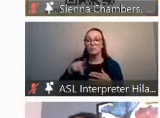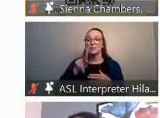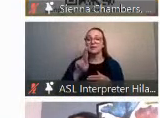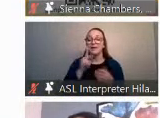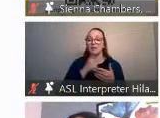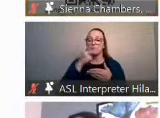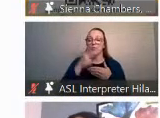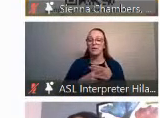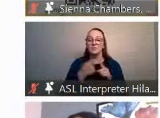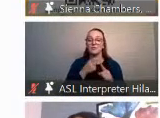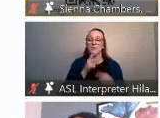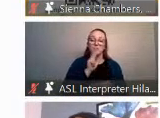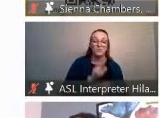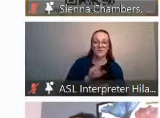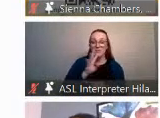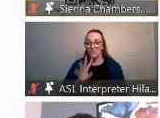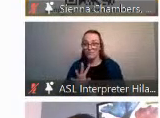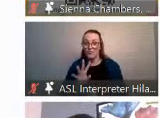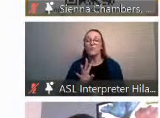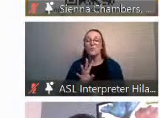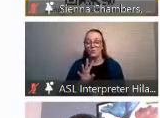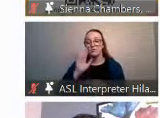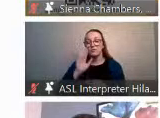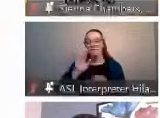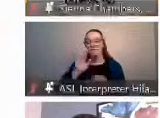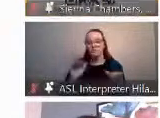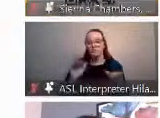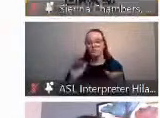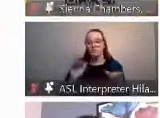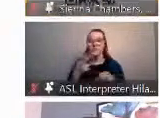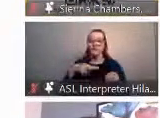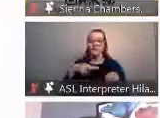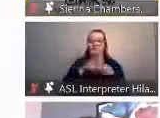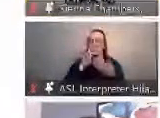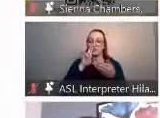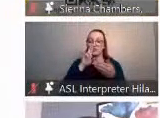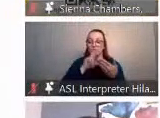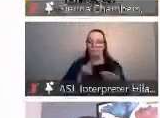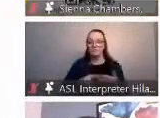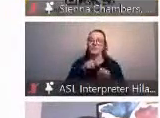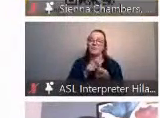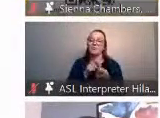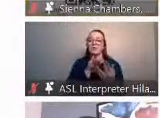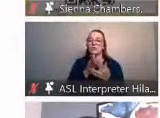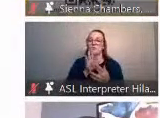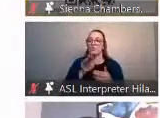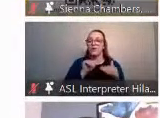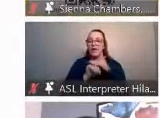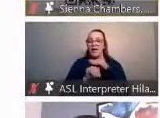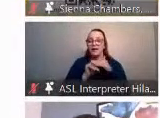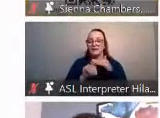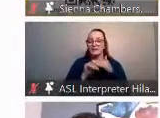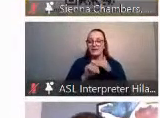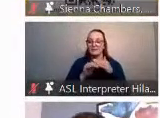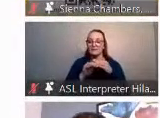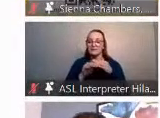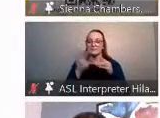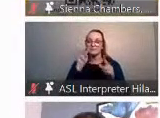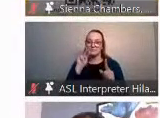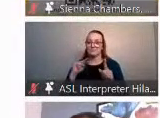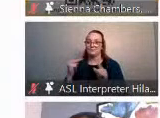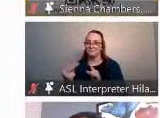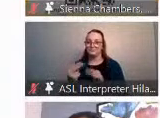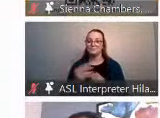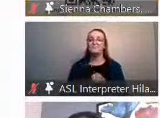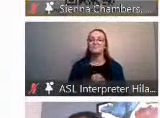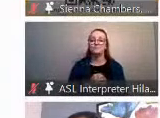research, specifically as it relates to their access framework. Joining us from Child Trends are Dr. Sarah Daly and